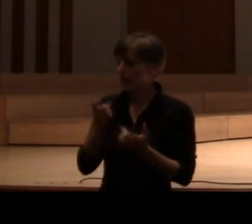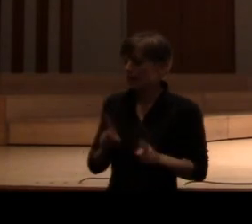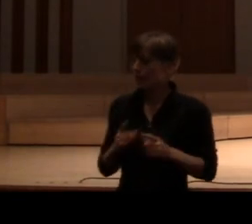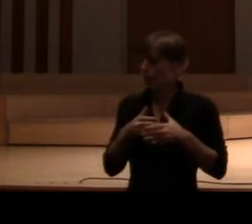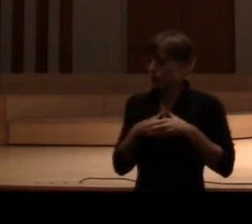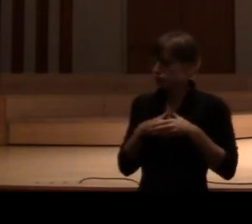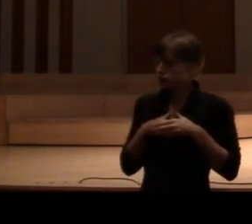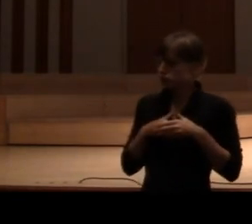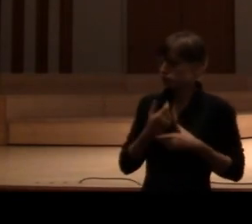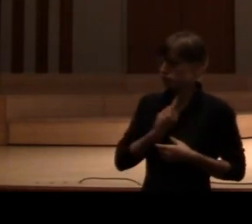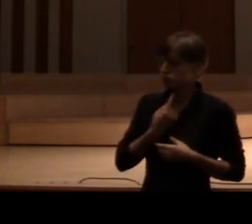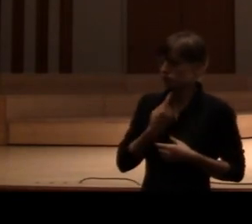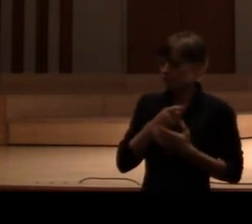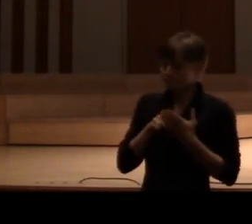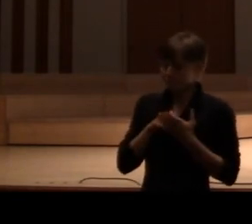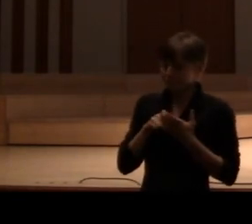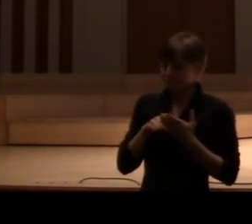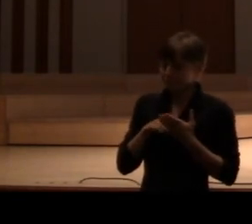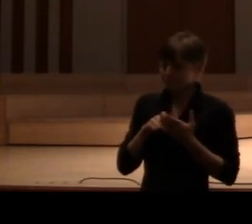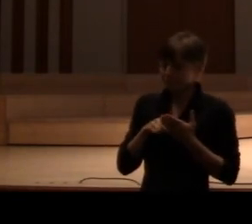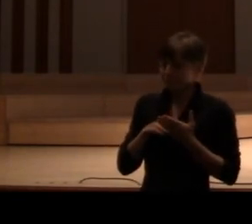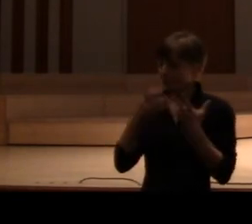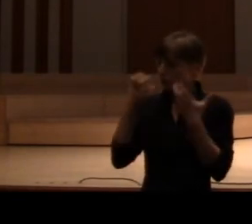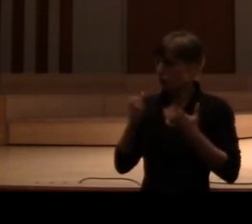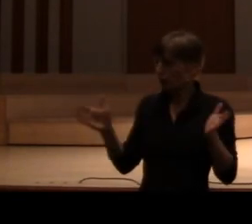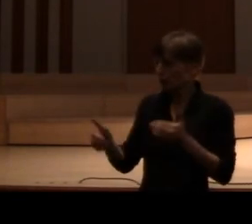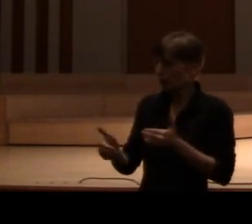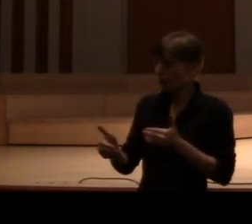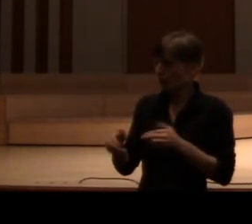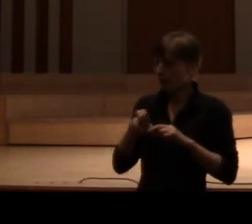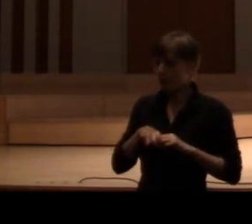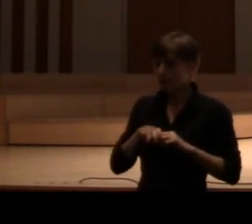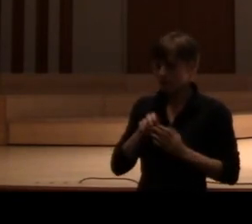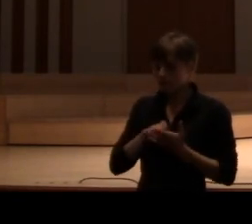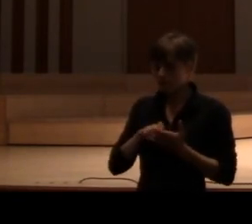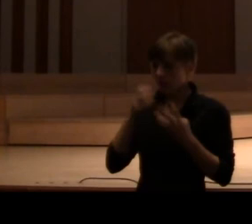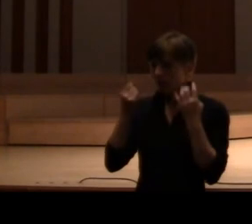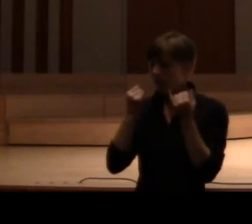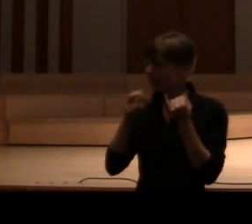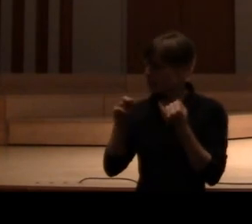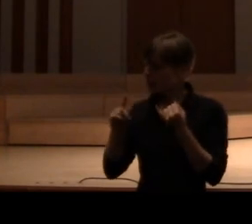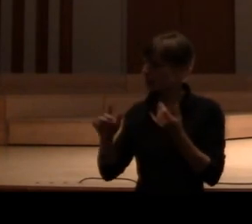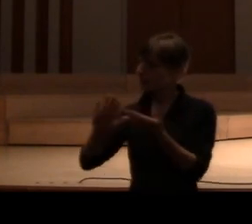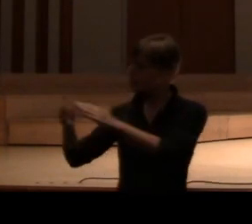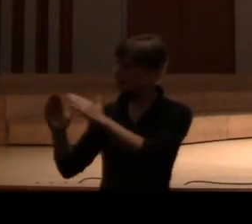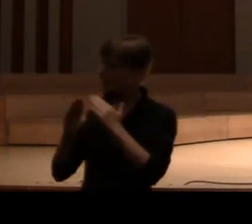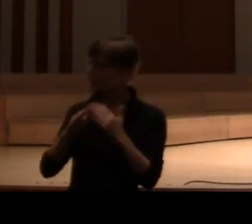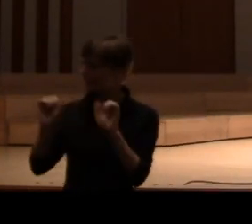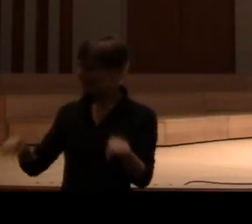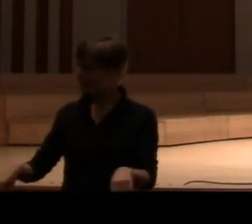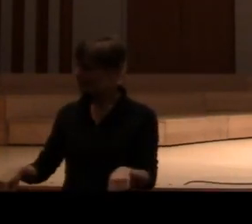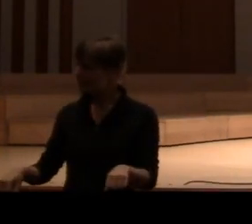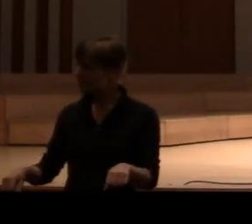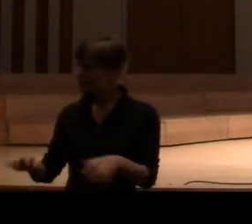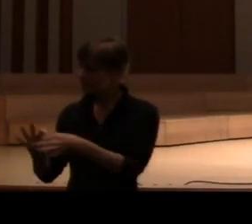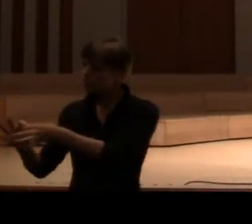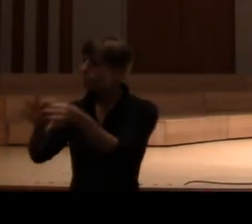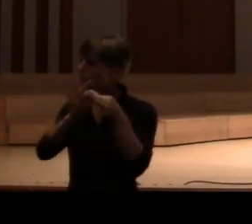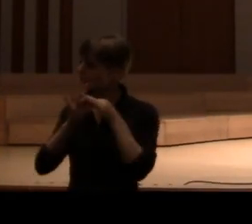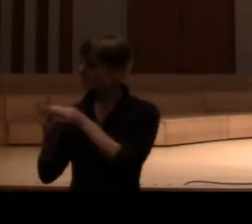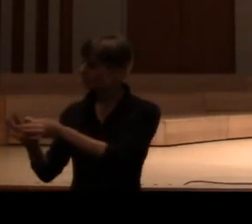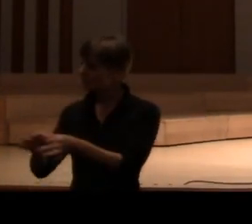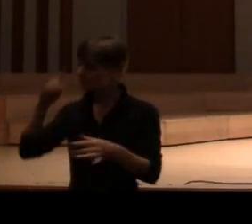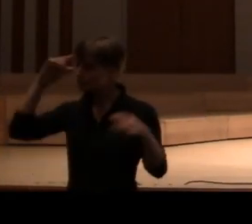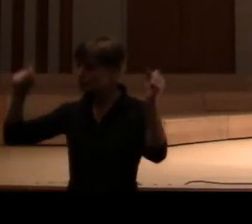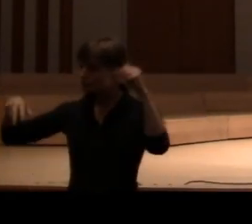just, you know, solitary writer with your one idea, that it can really be a community effort, a collaborative effort, doing this